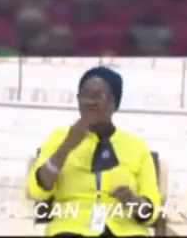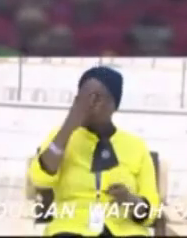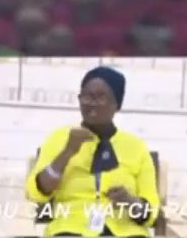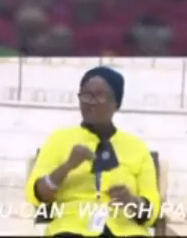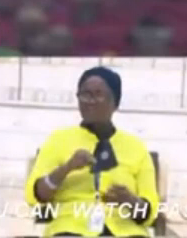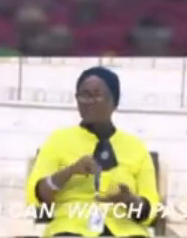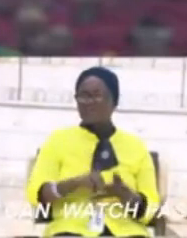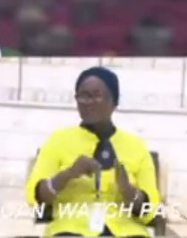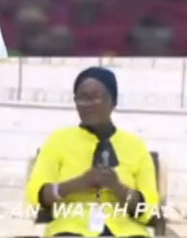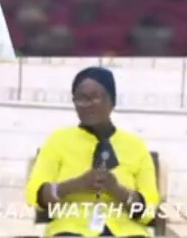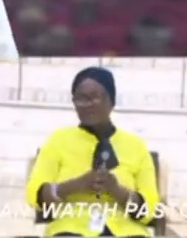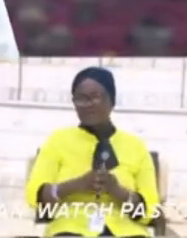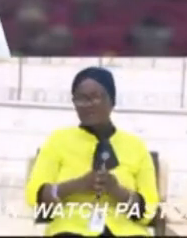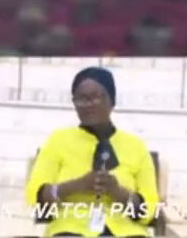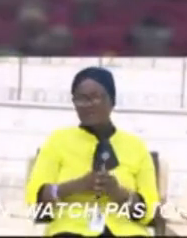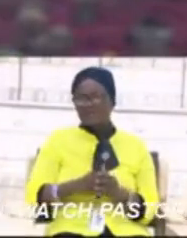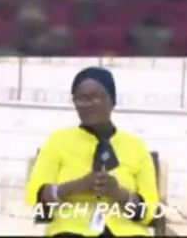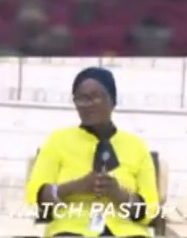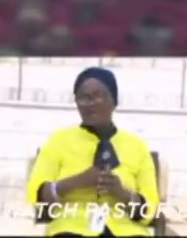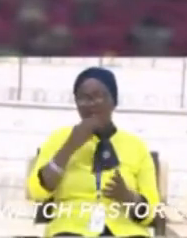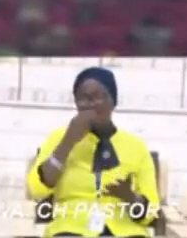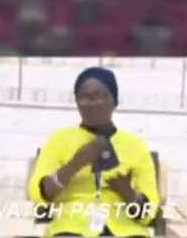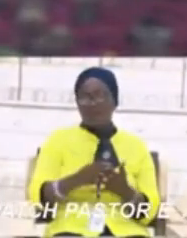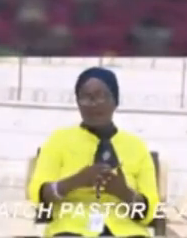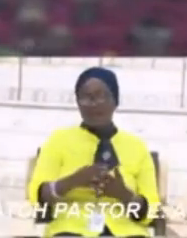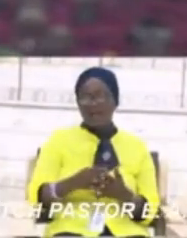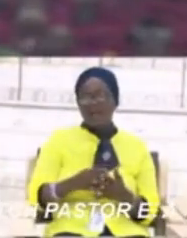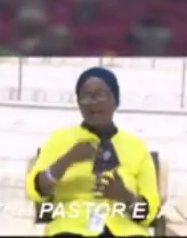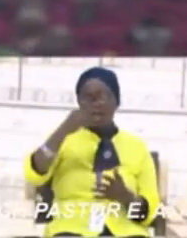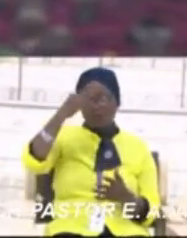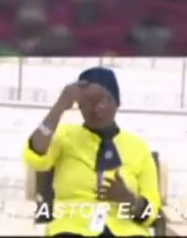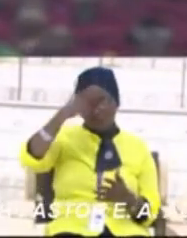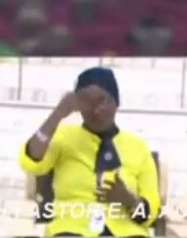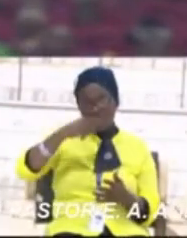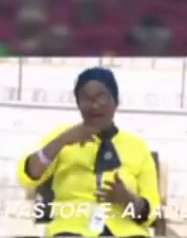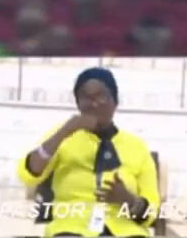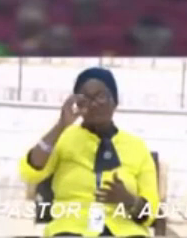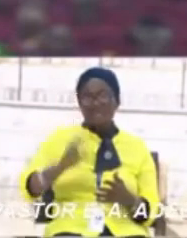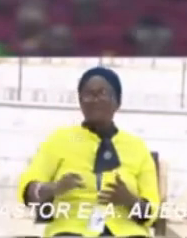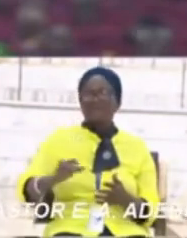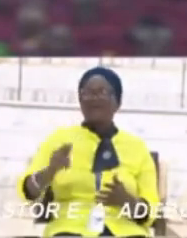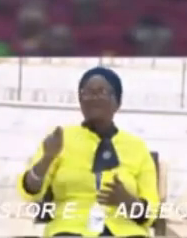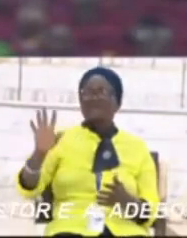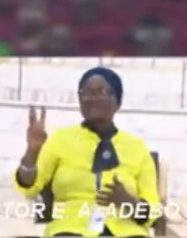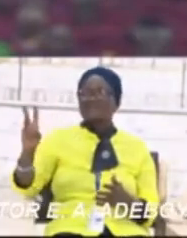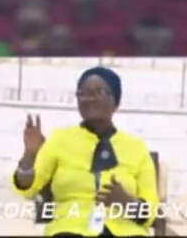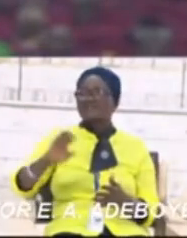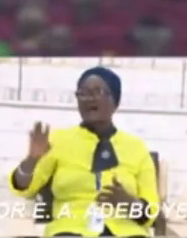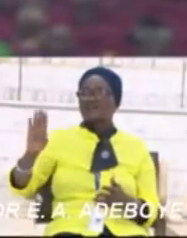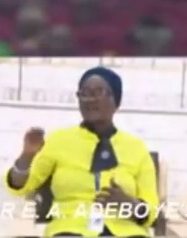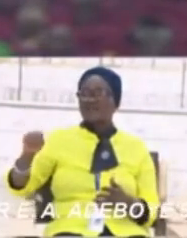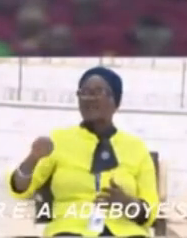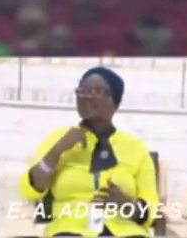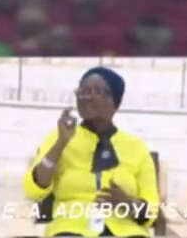Well, Proverbs chapter 26, verse 14, Proverbs 26, verse 14, tells us